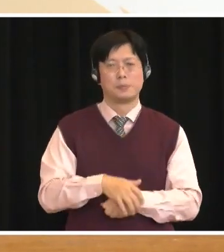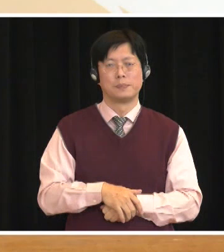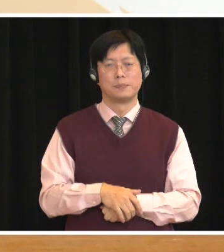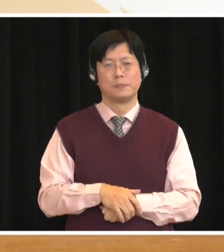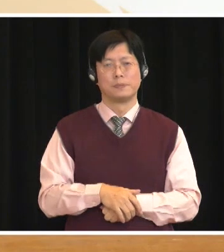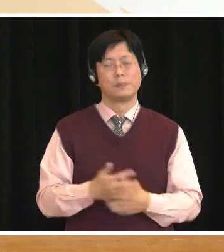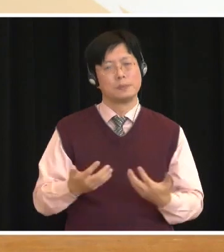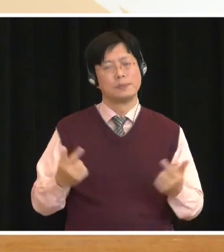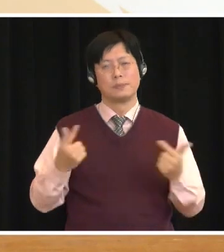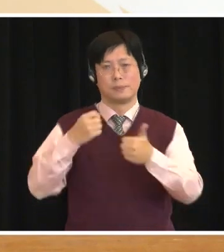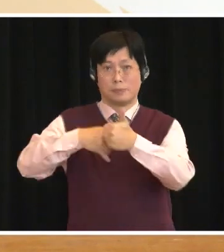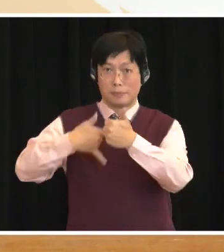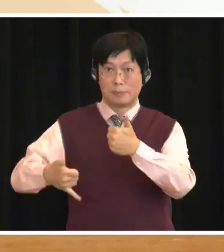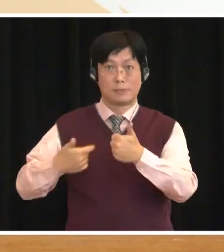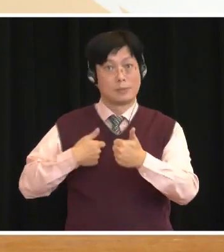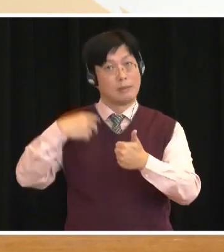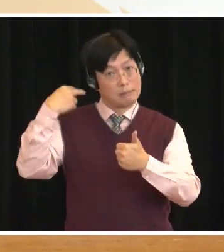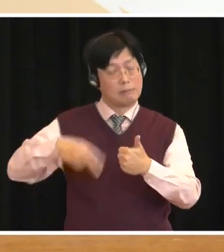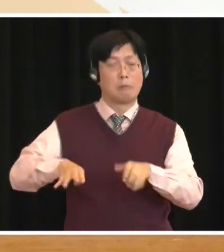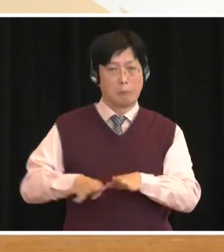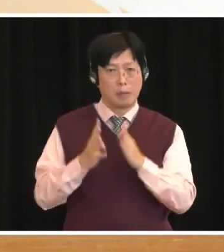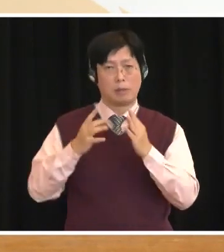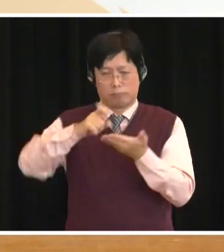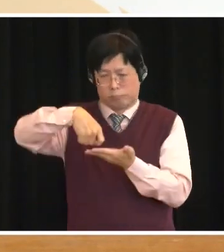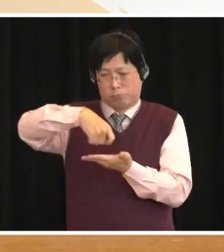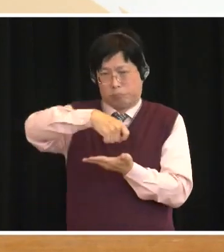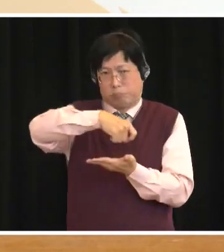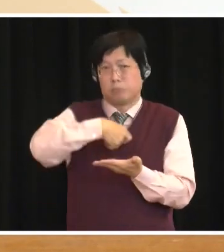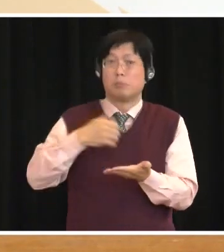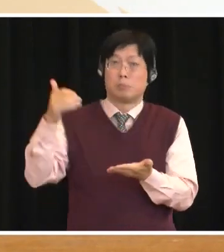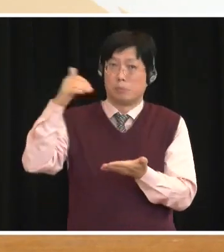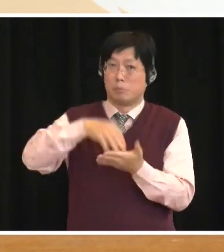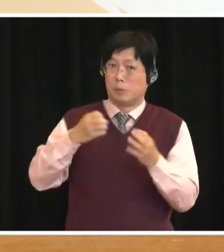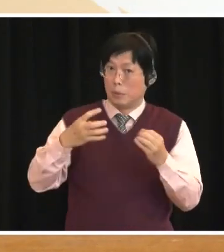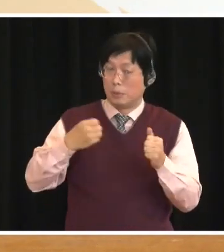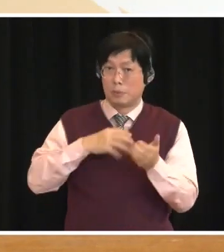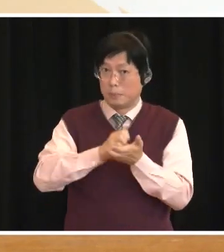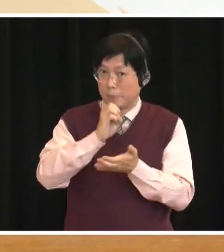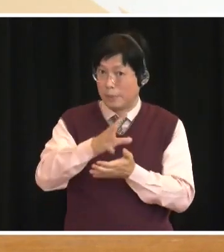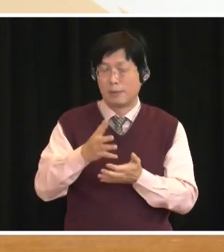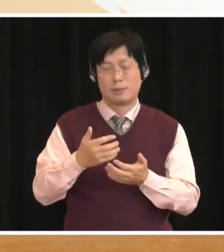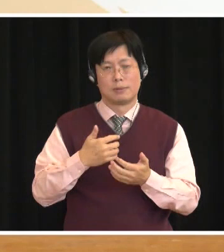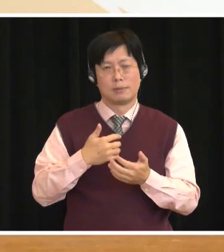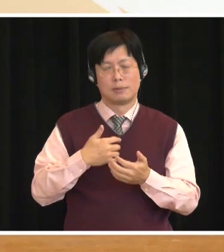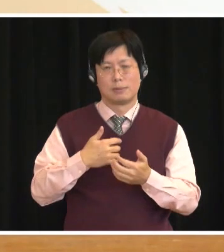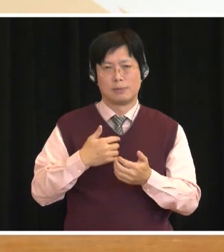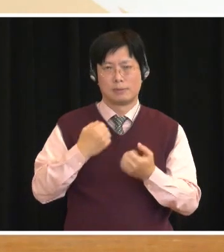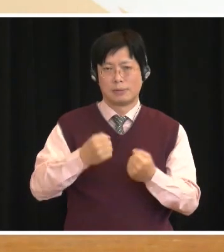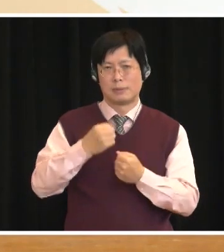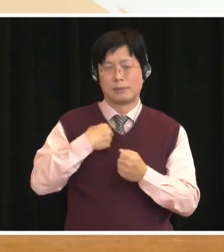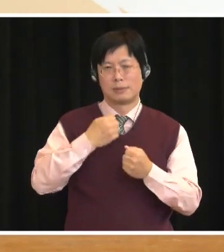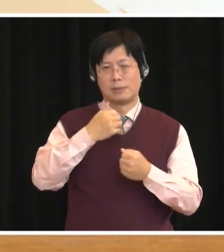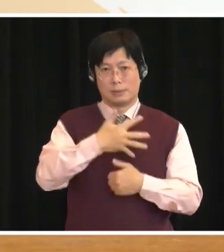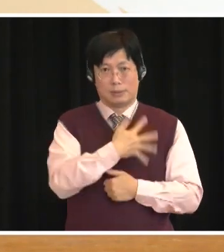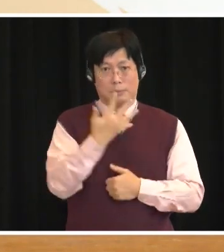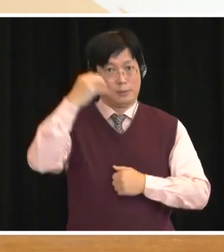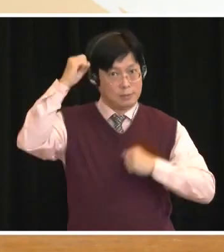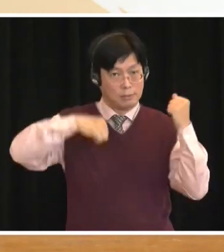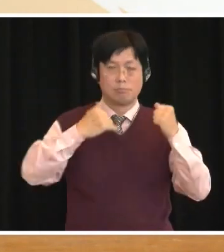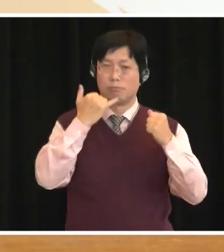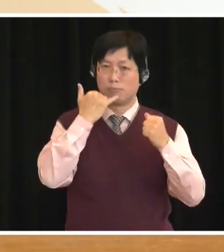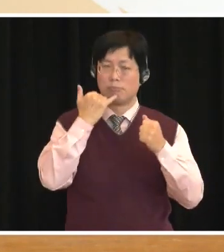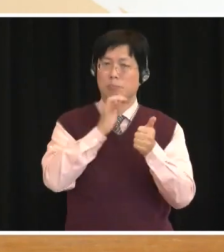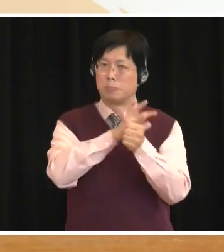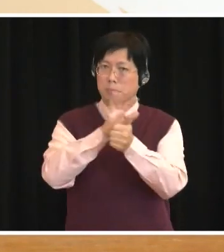of the concluding observations for presentation on Friday morning. And I hope